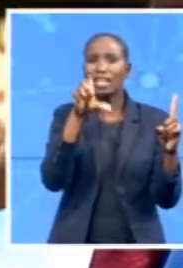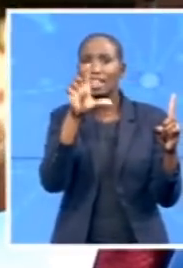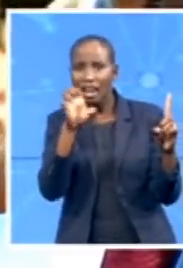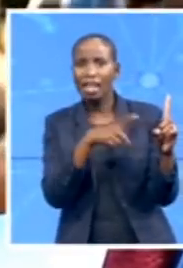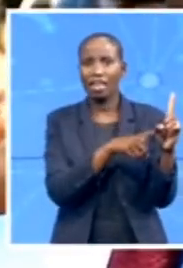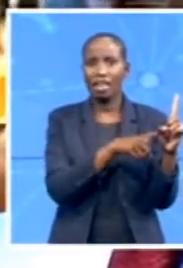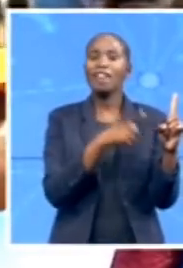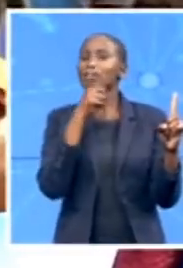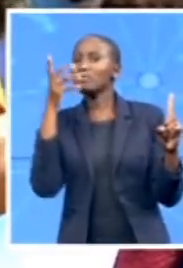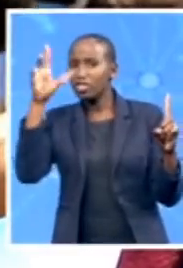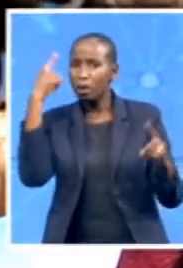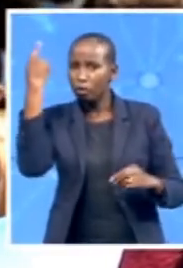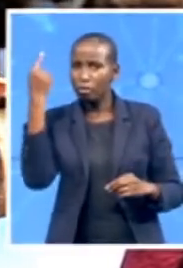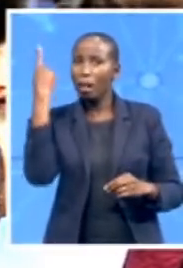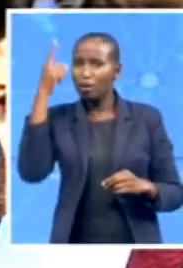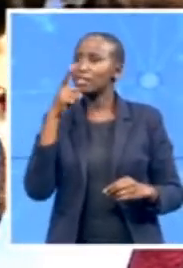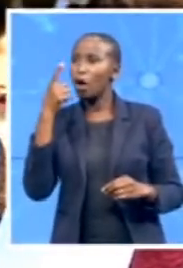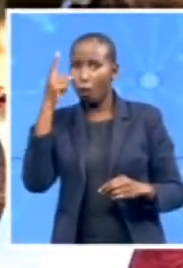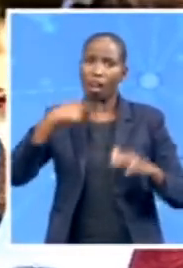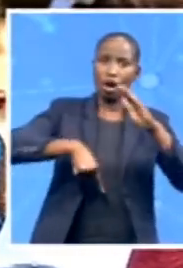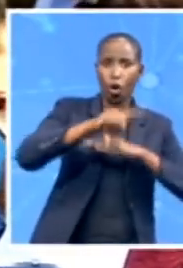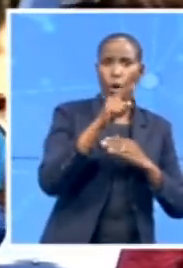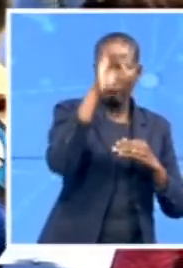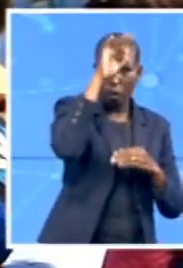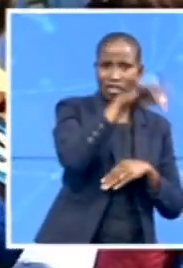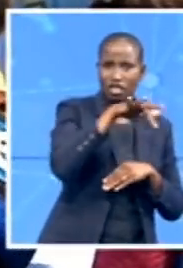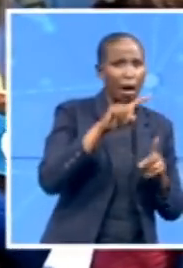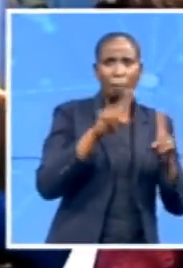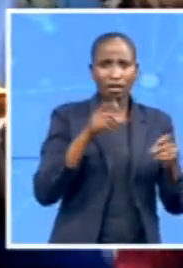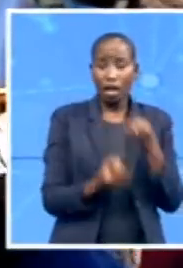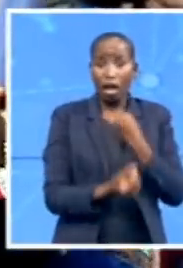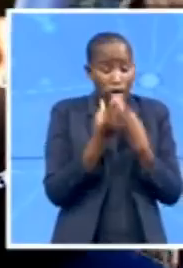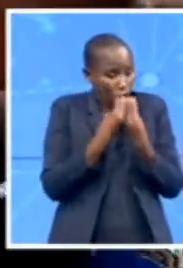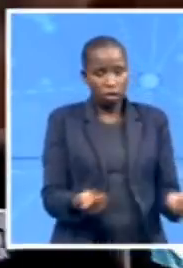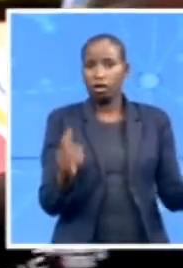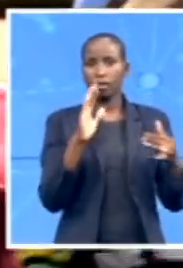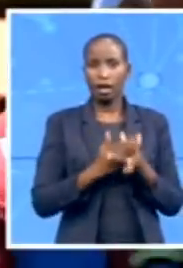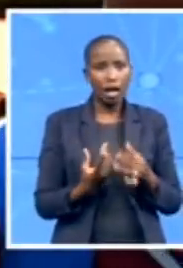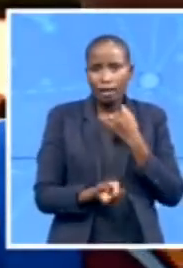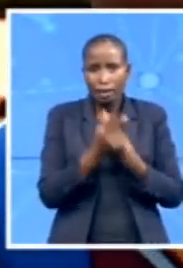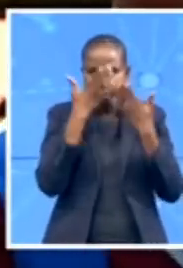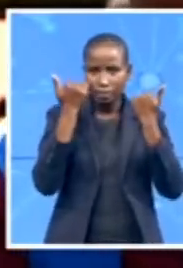station sa le re e nyametse la case a re itse go tsa getseng yo